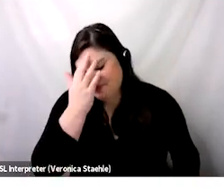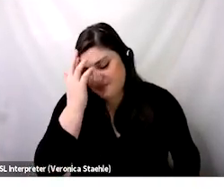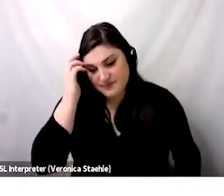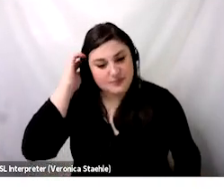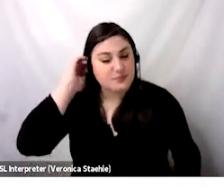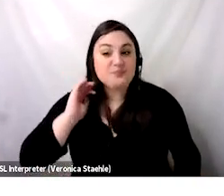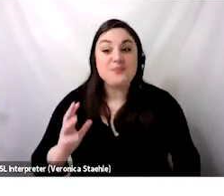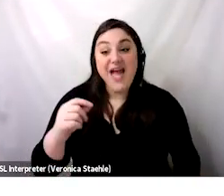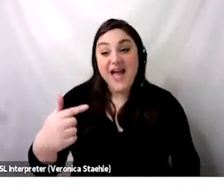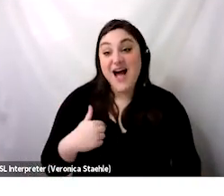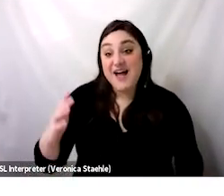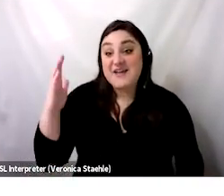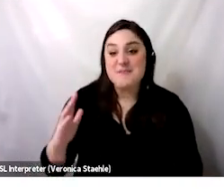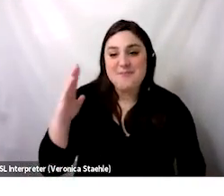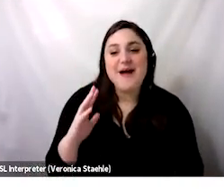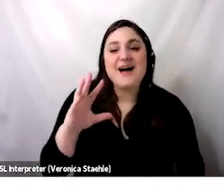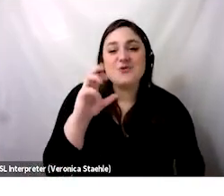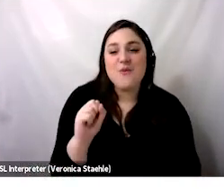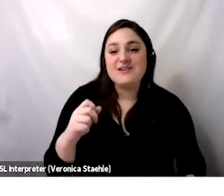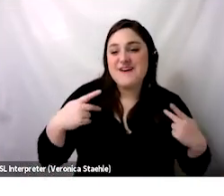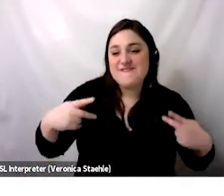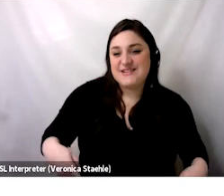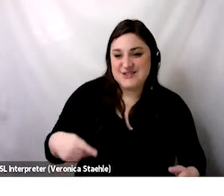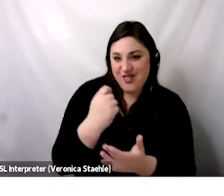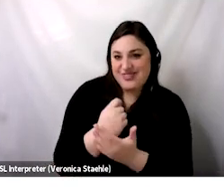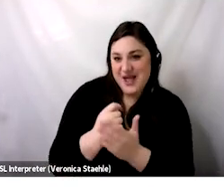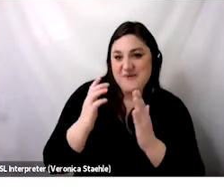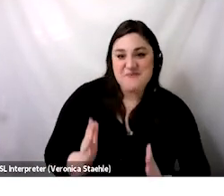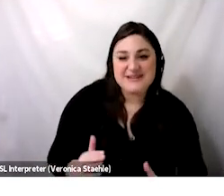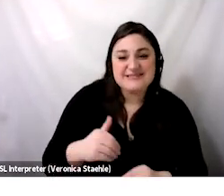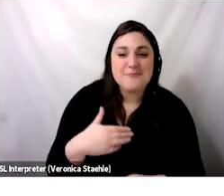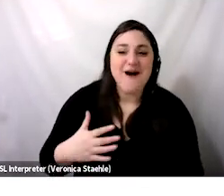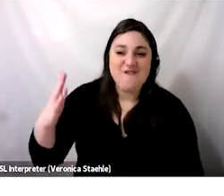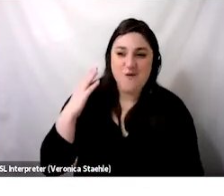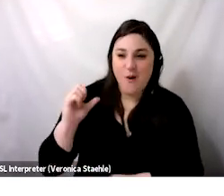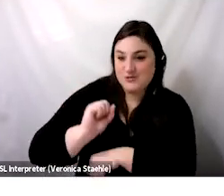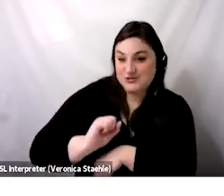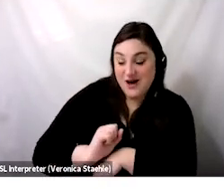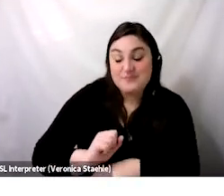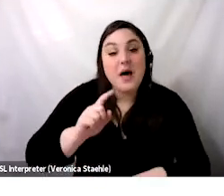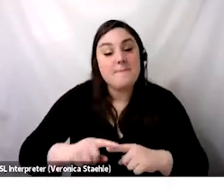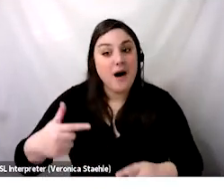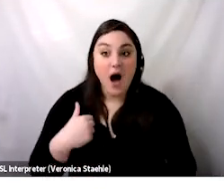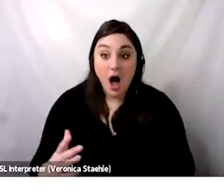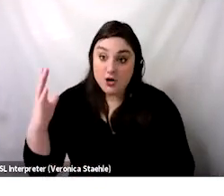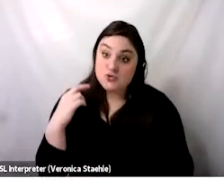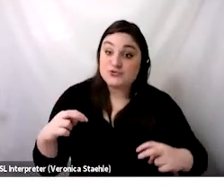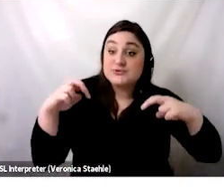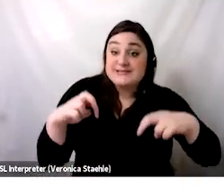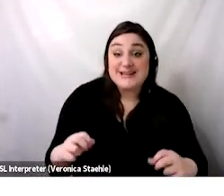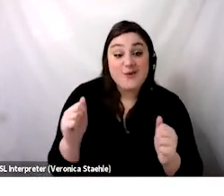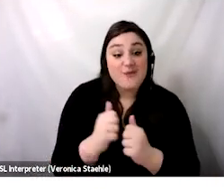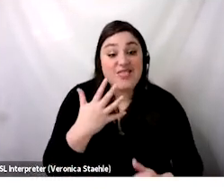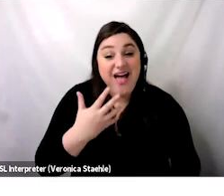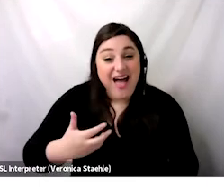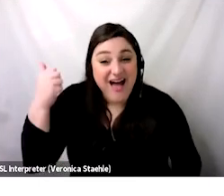was my life, alter life, but I love doing it. Right. And I would sit with the elders, my patients, and I would tell them that I'm